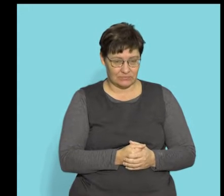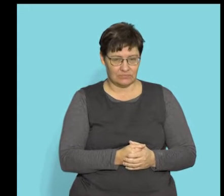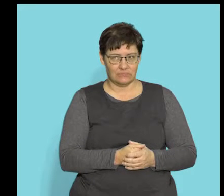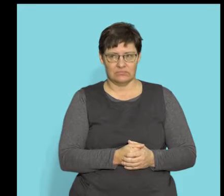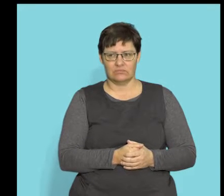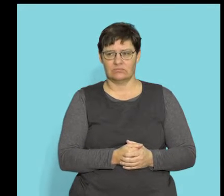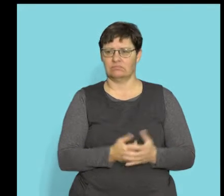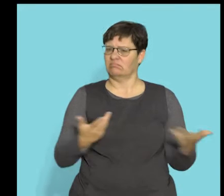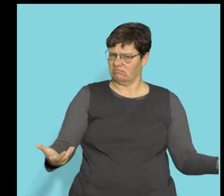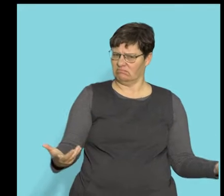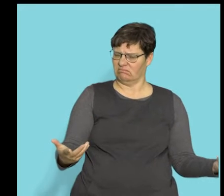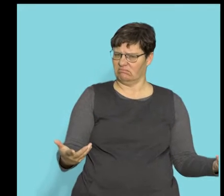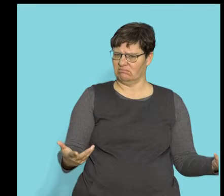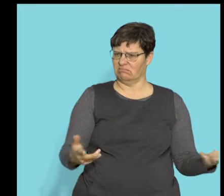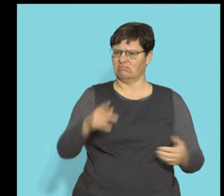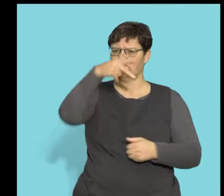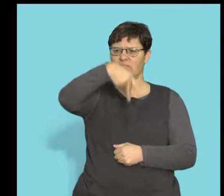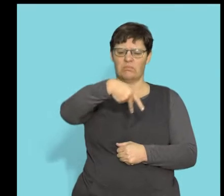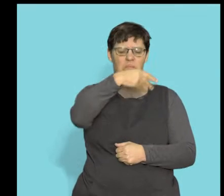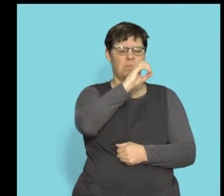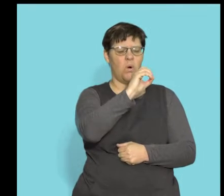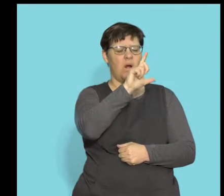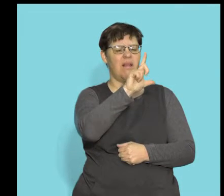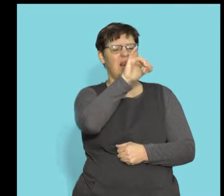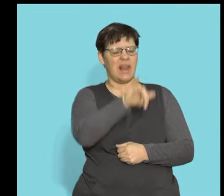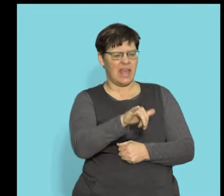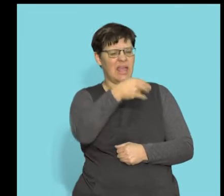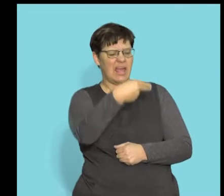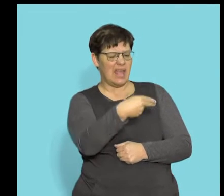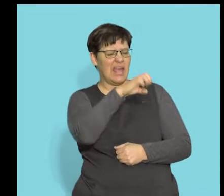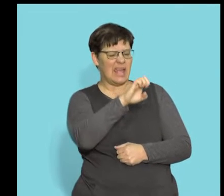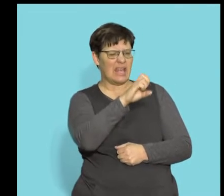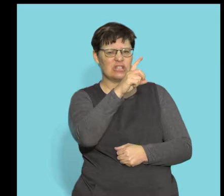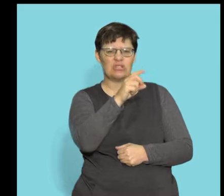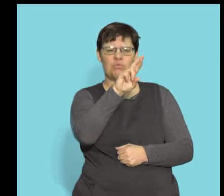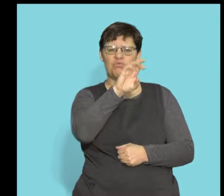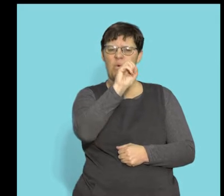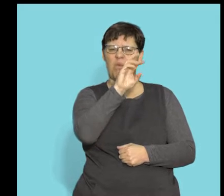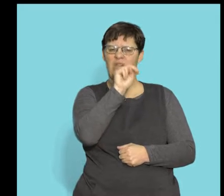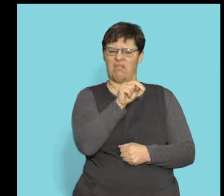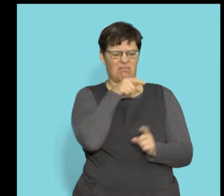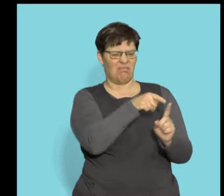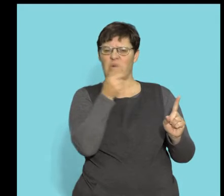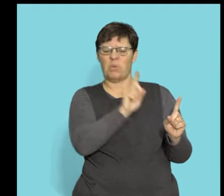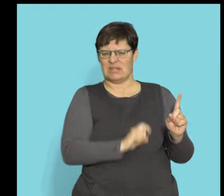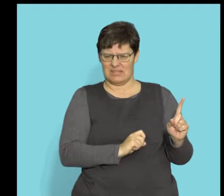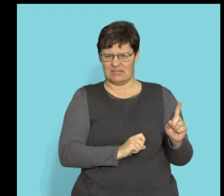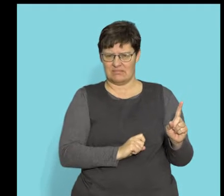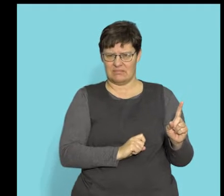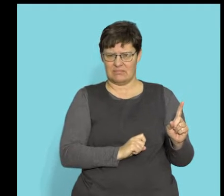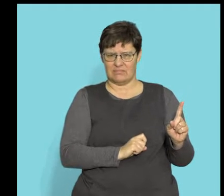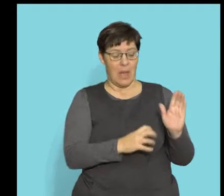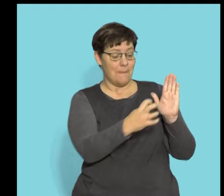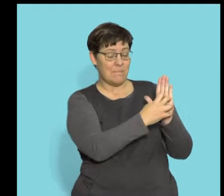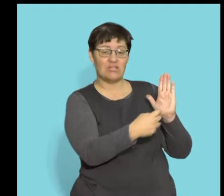So, what is a polyhedron? A polyhedron is a three-dimensional figure with four